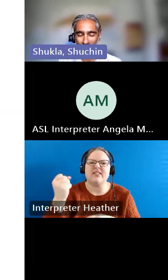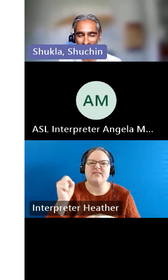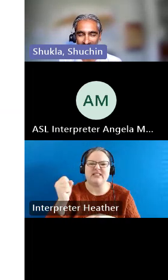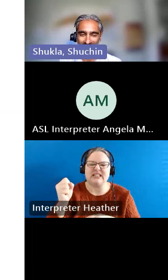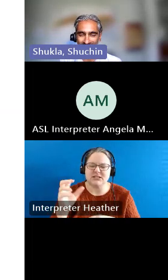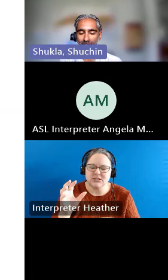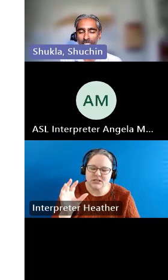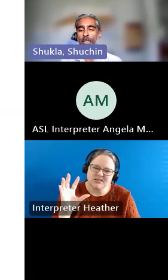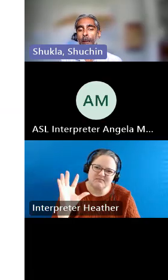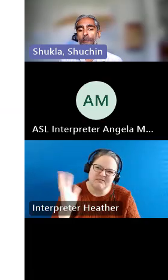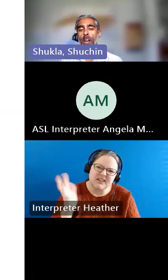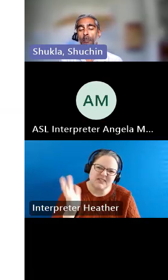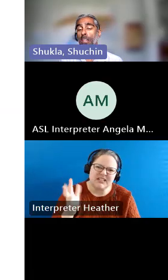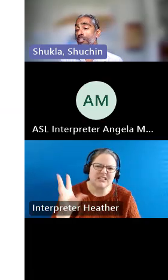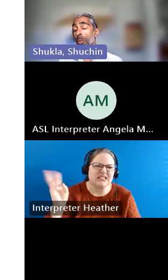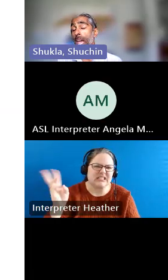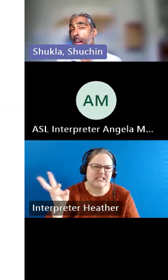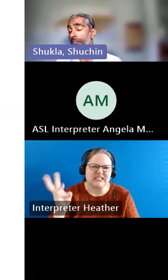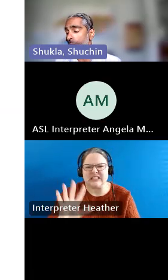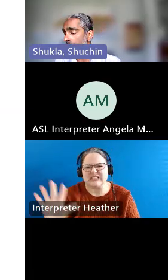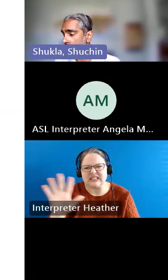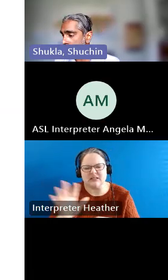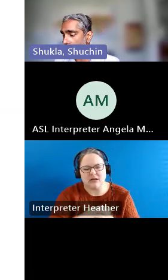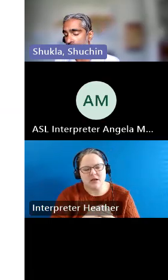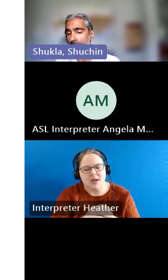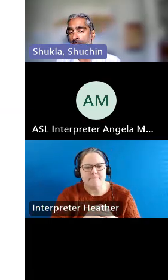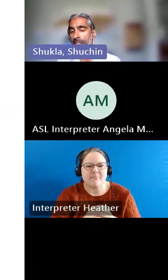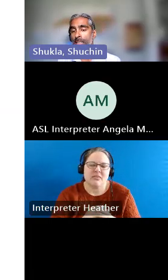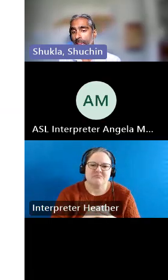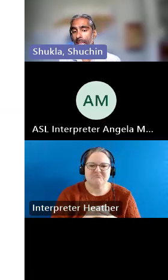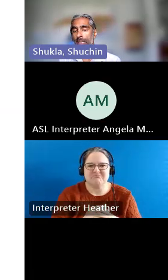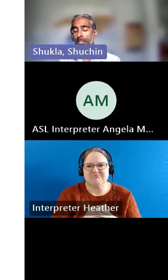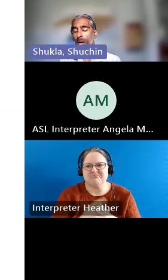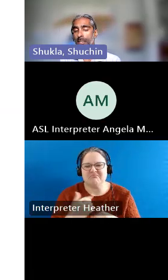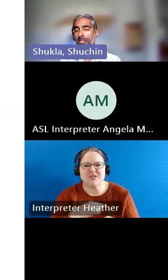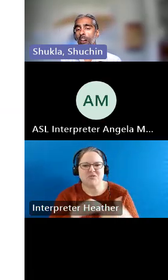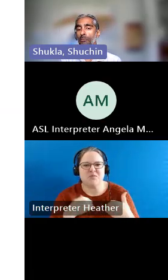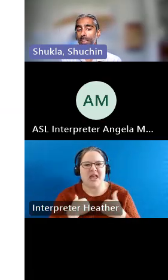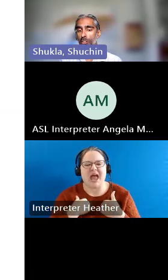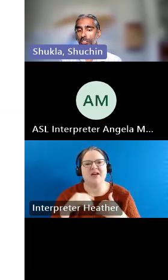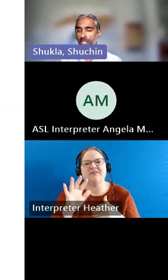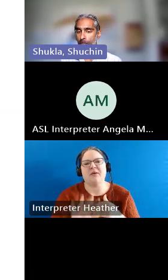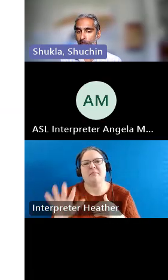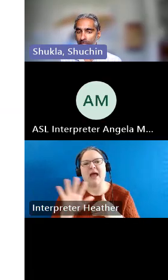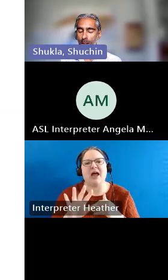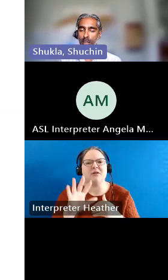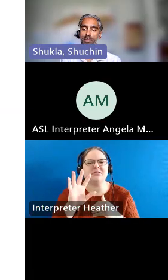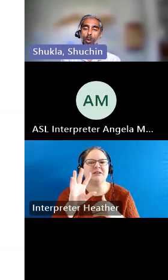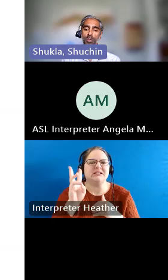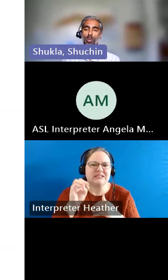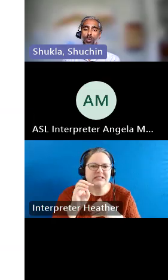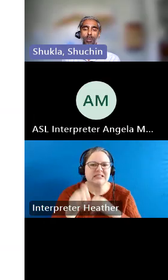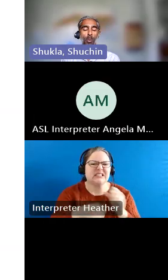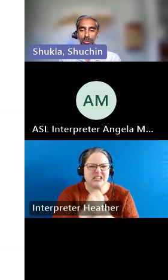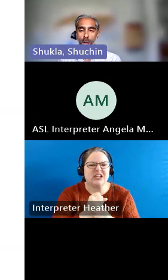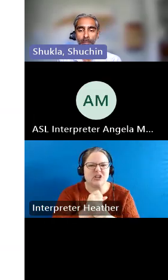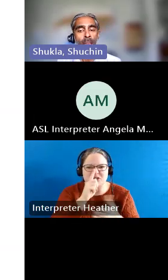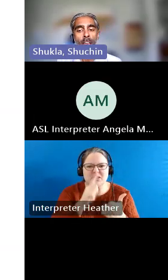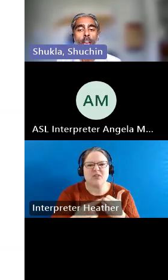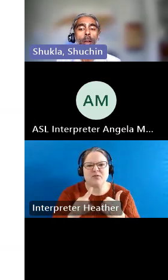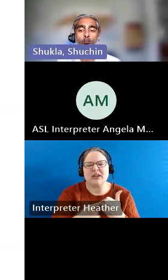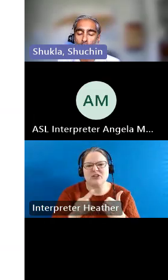I'm wrong. Late 50s, 60s. And so we have, 6 decades plus of research to support methadone use, old